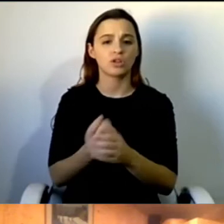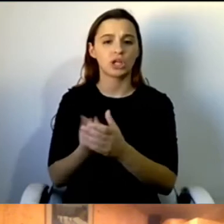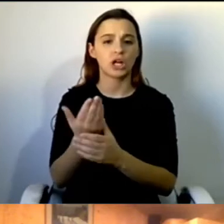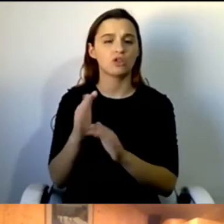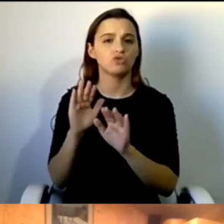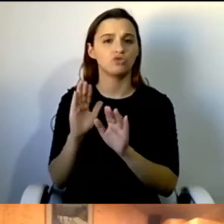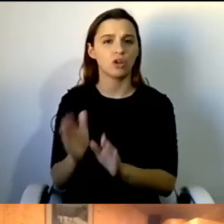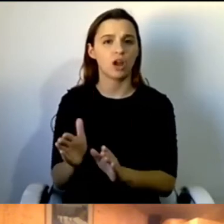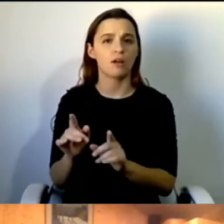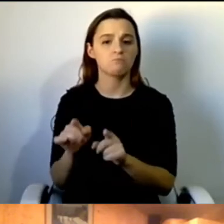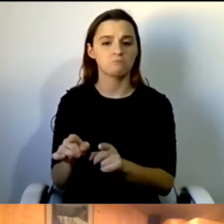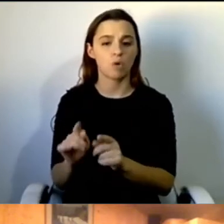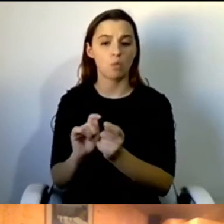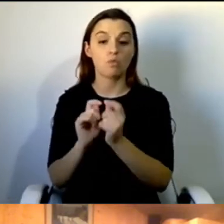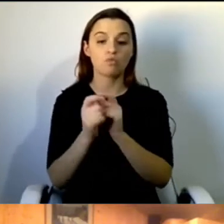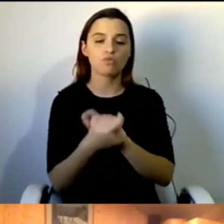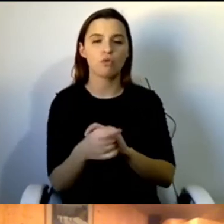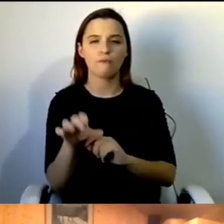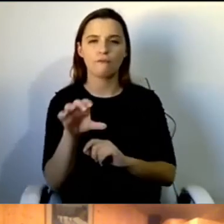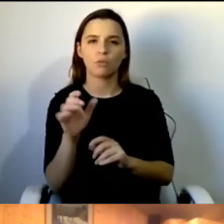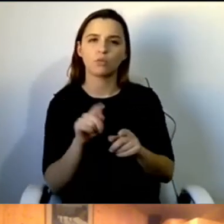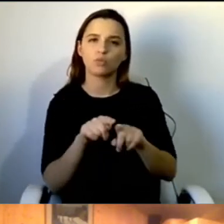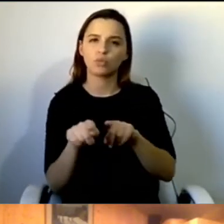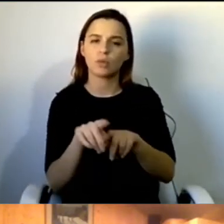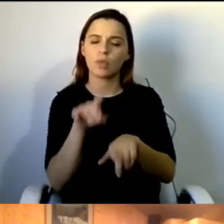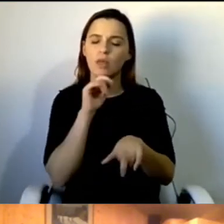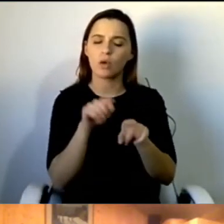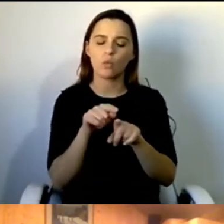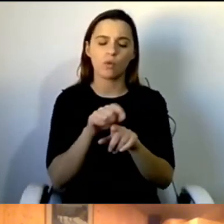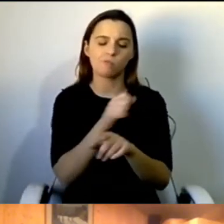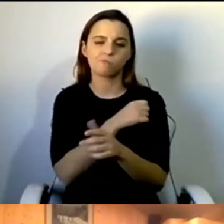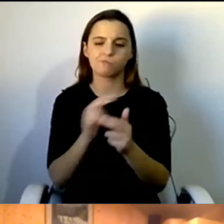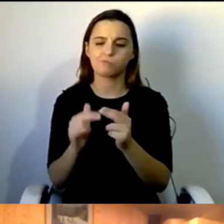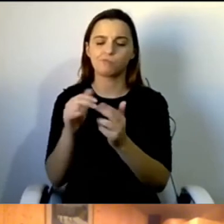services. We call them focused housing here. And I think that that's